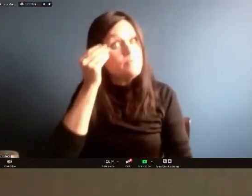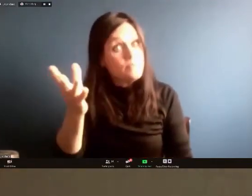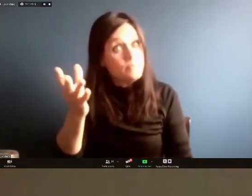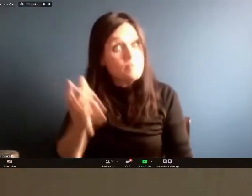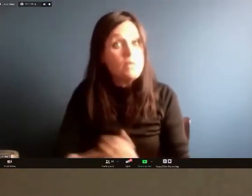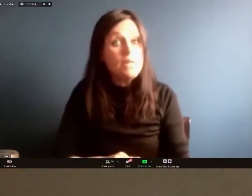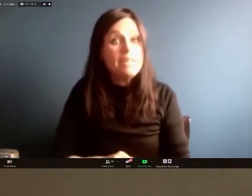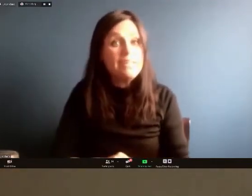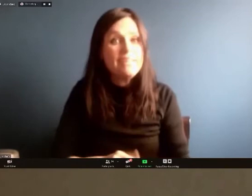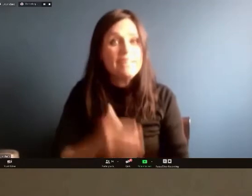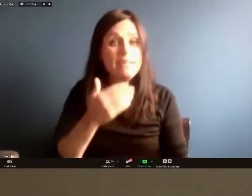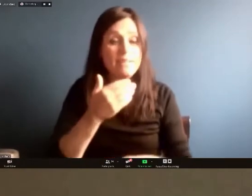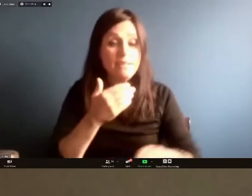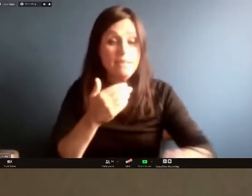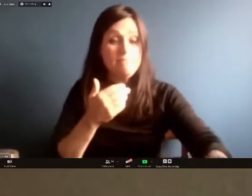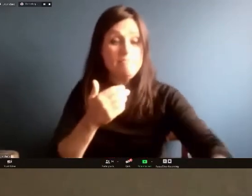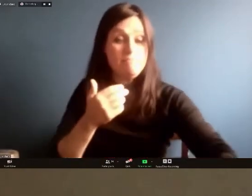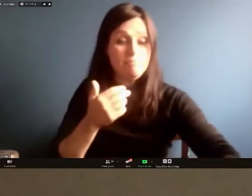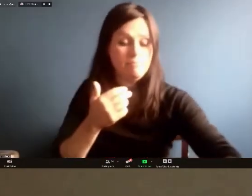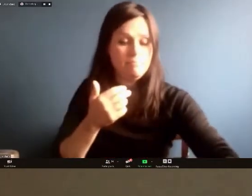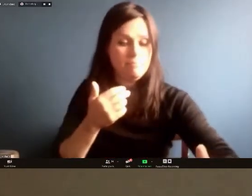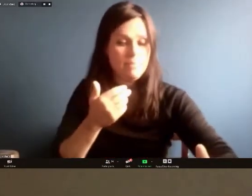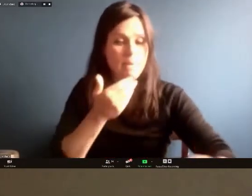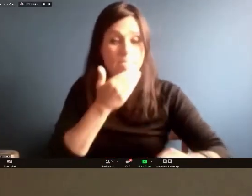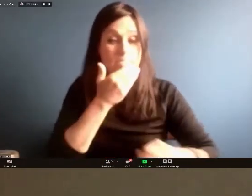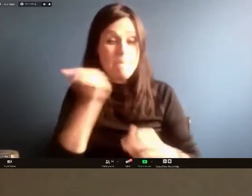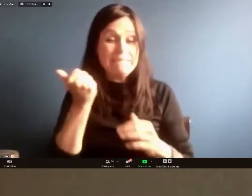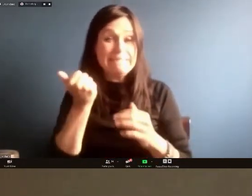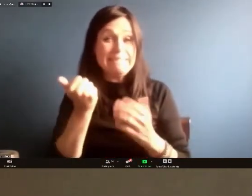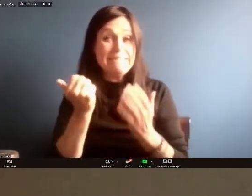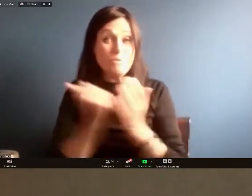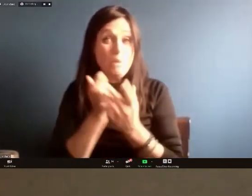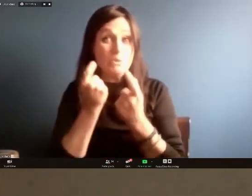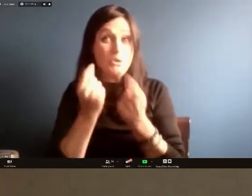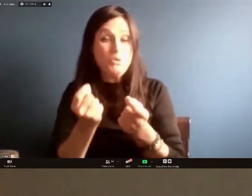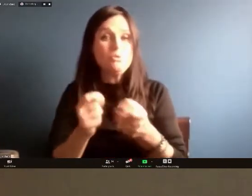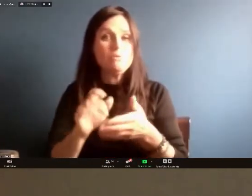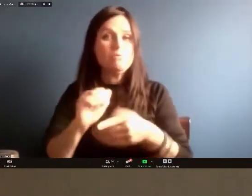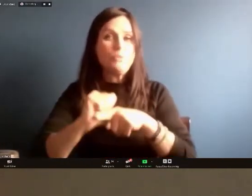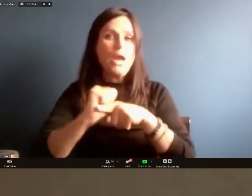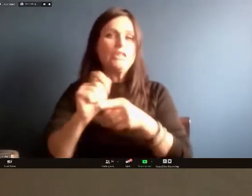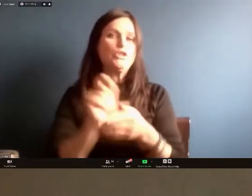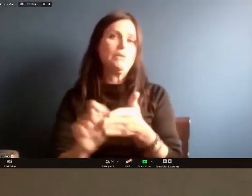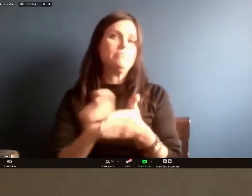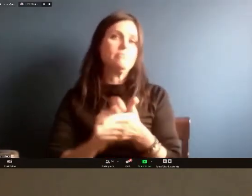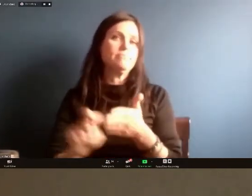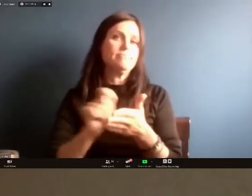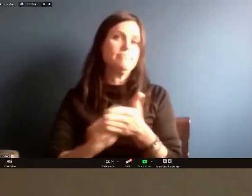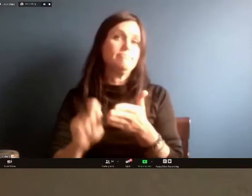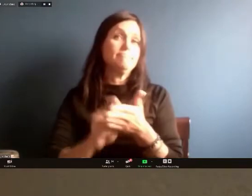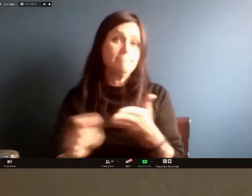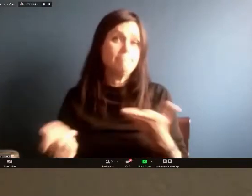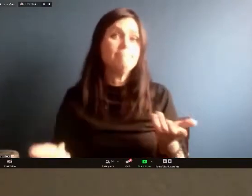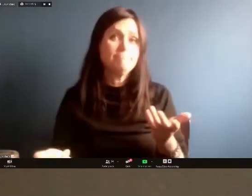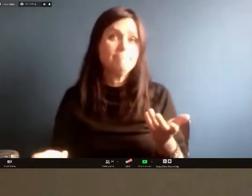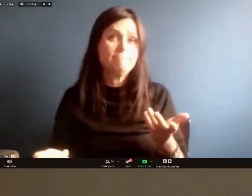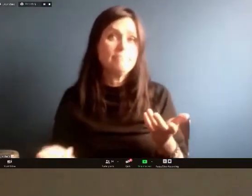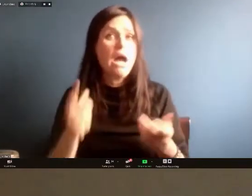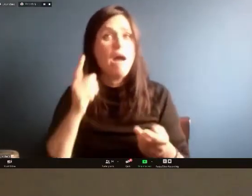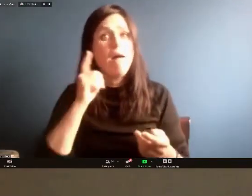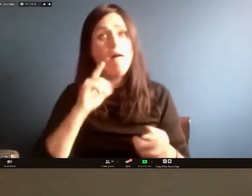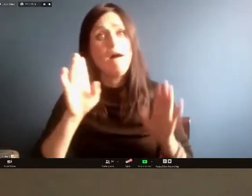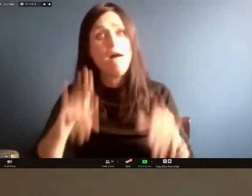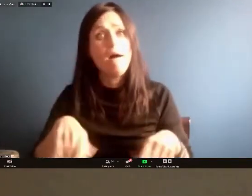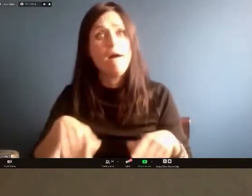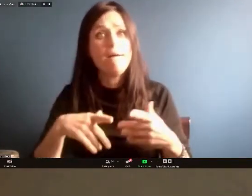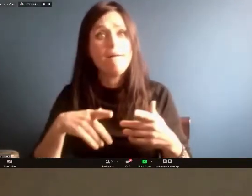the best thing you can do is to write. And I don't say that to be trite. I really mean it. I